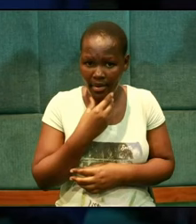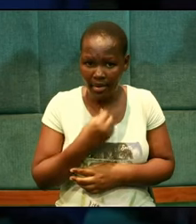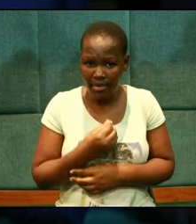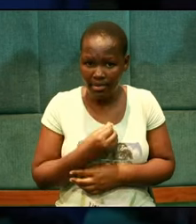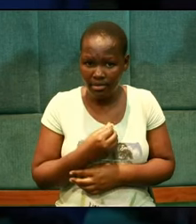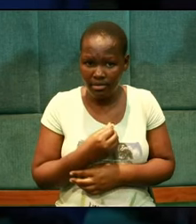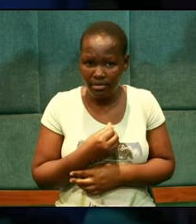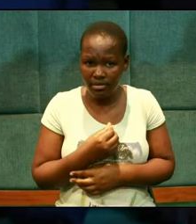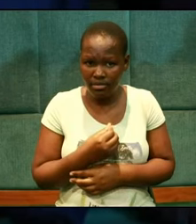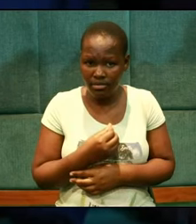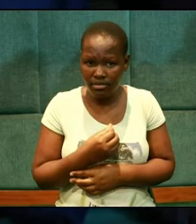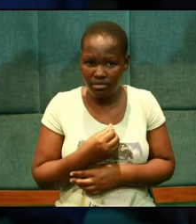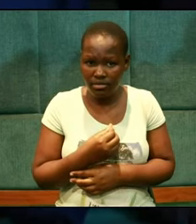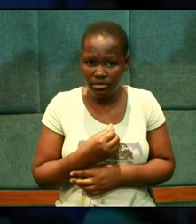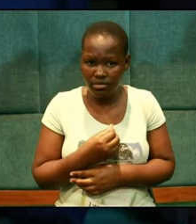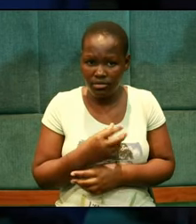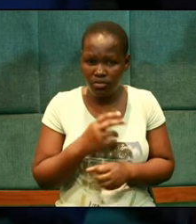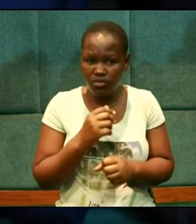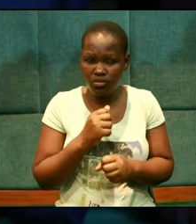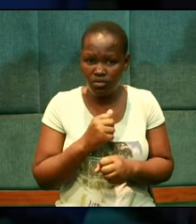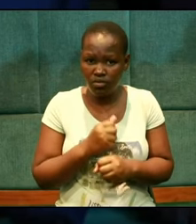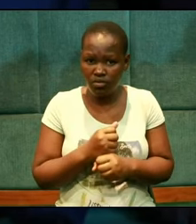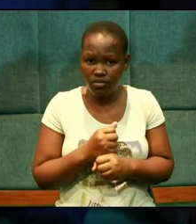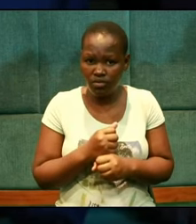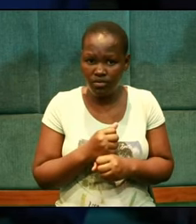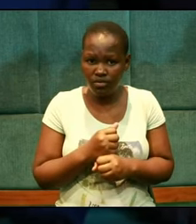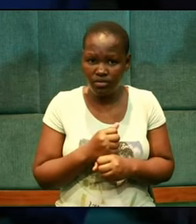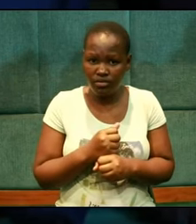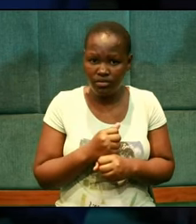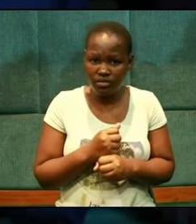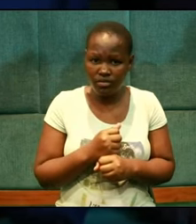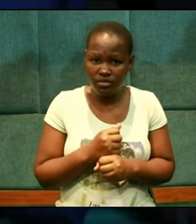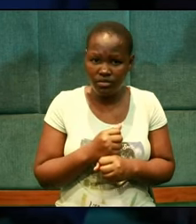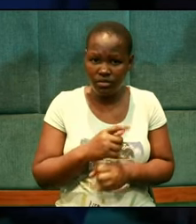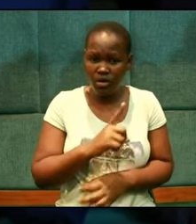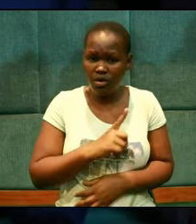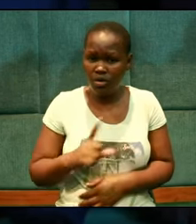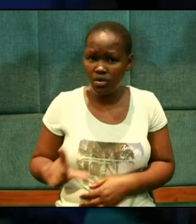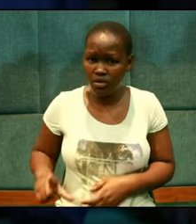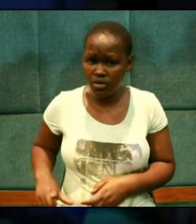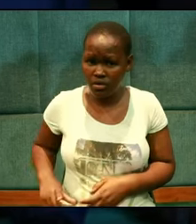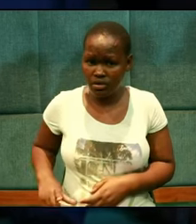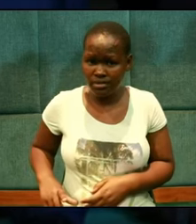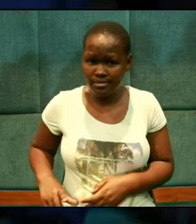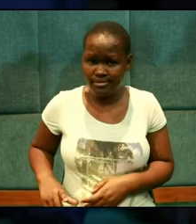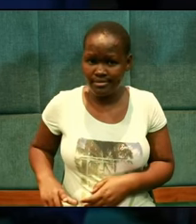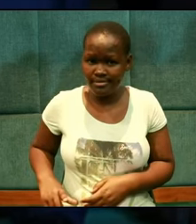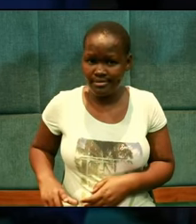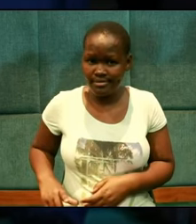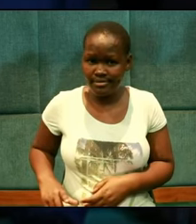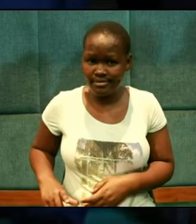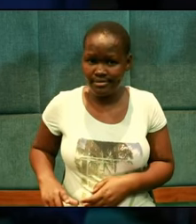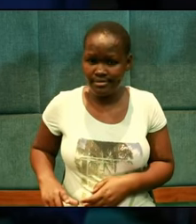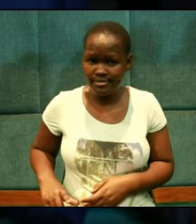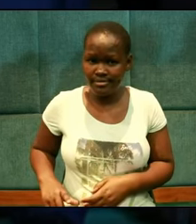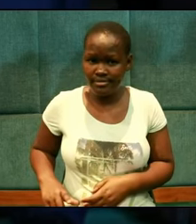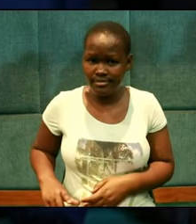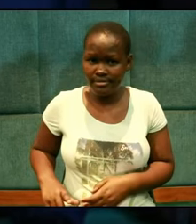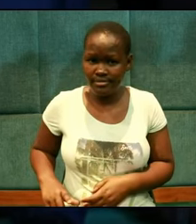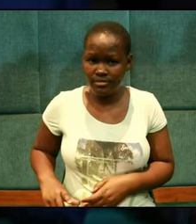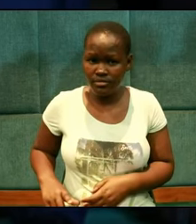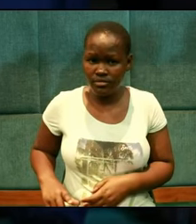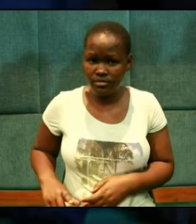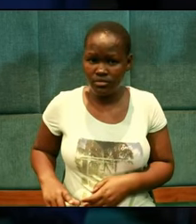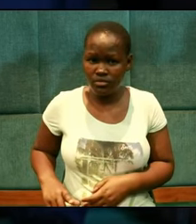husband and this wife, do not see eye to eye. Lord, I pray that you may perform your mighty miracle to